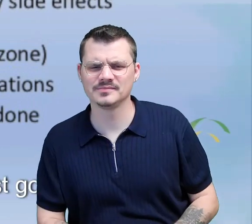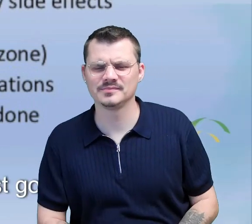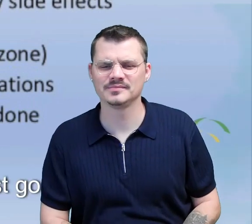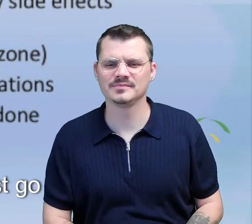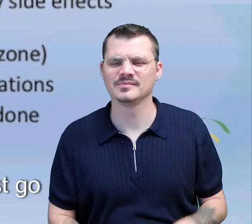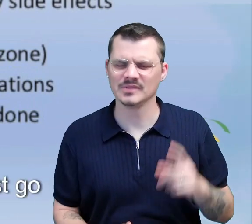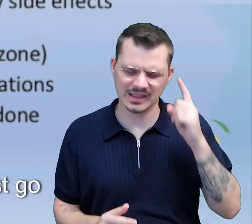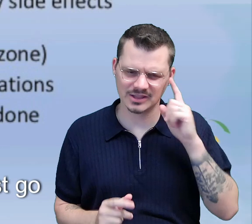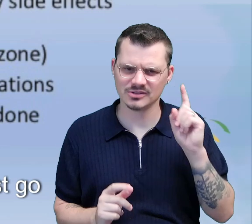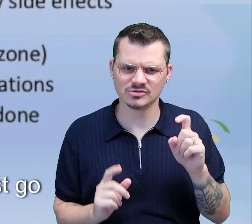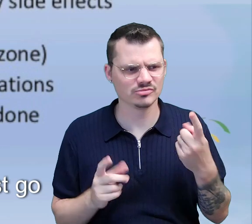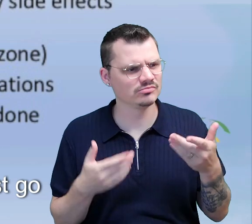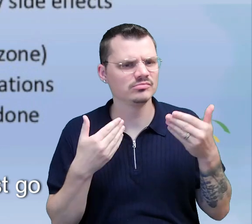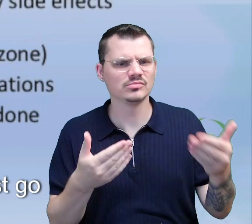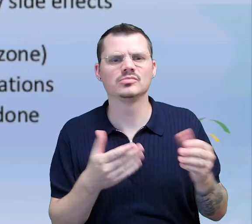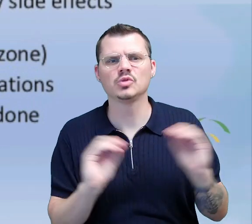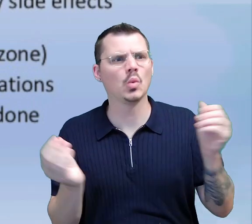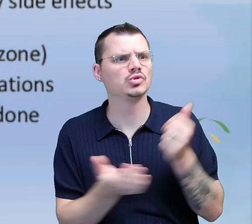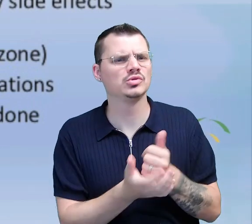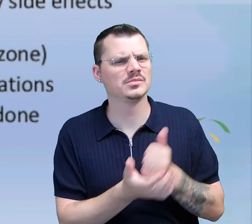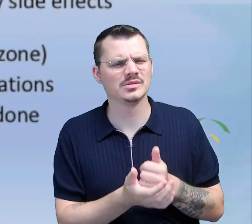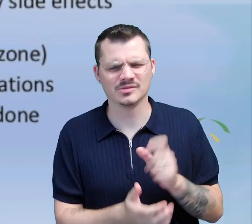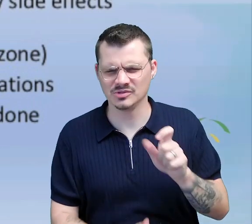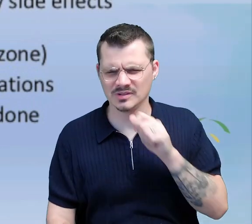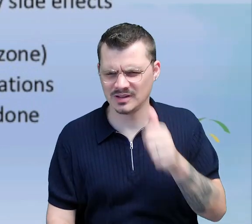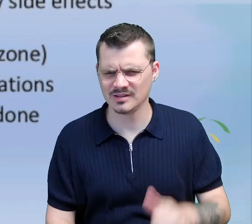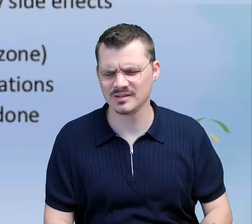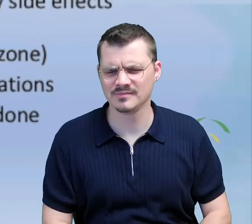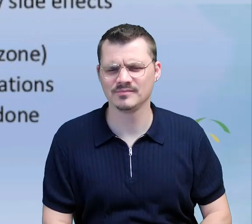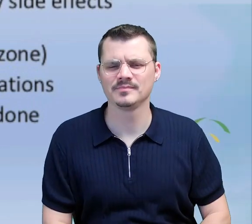It's not reasonable for a person to just go untreated.